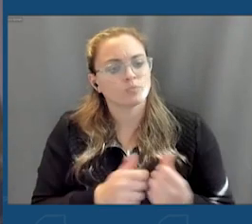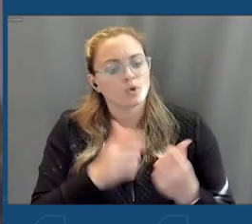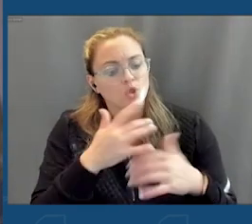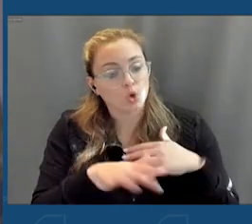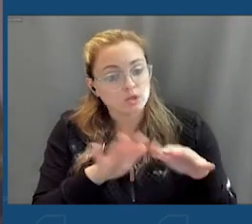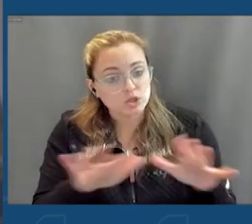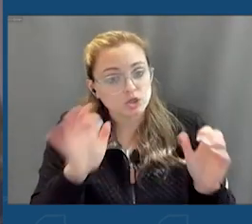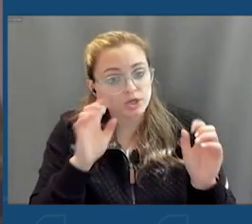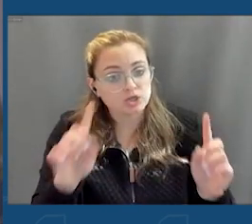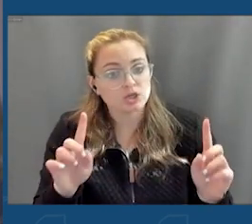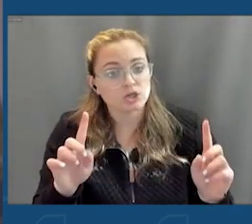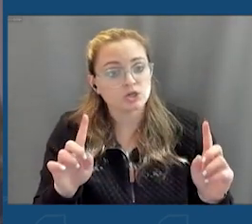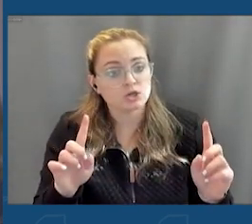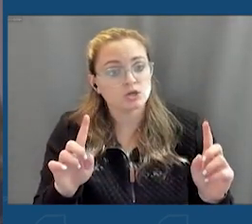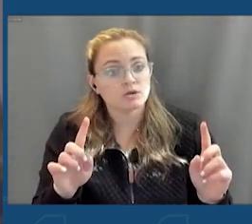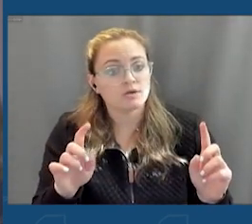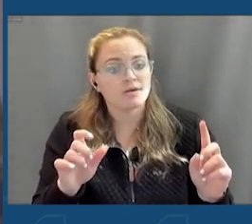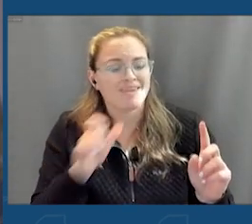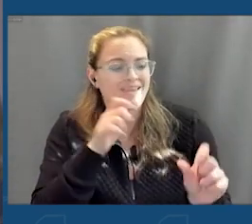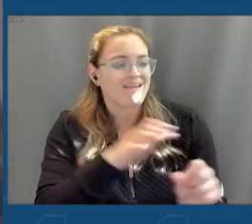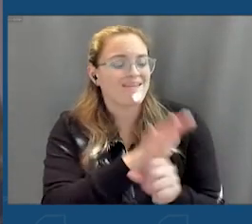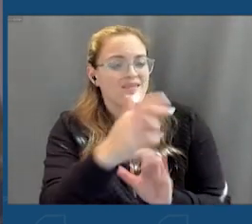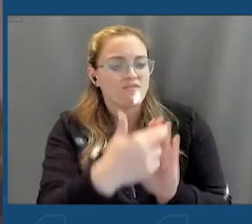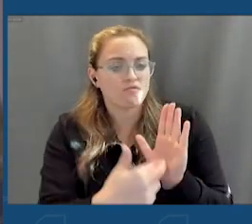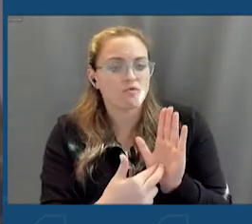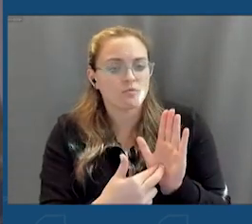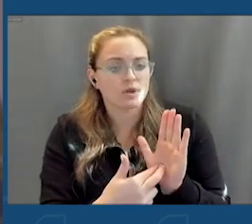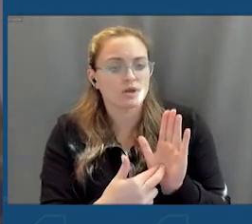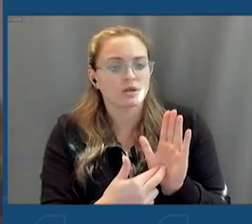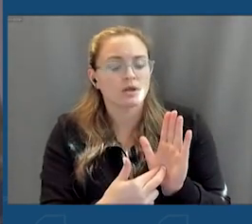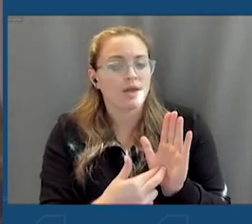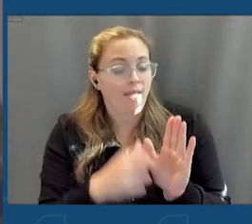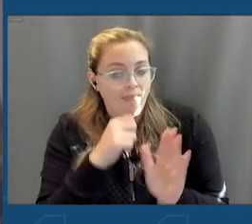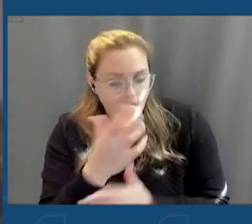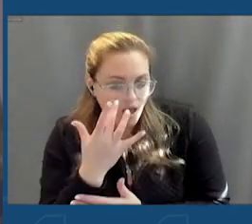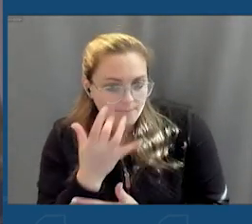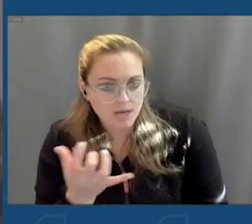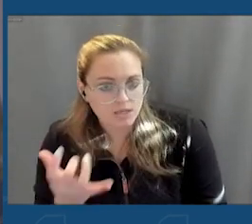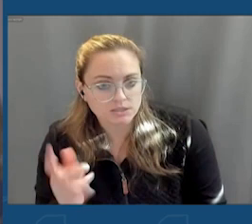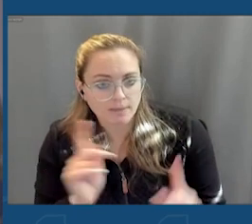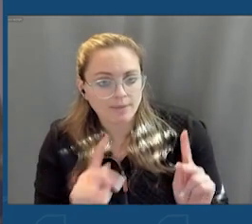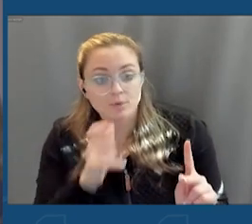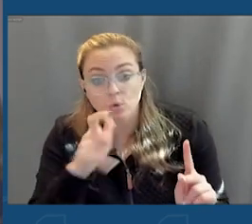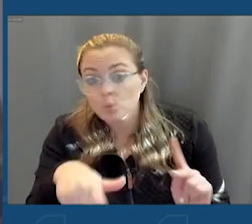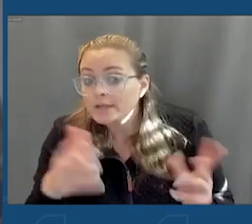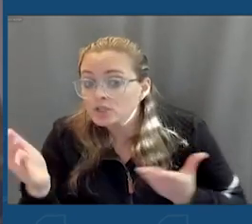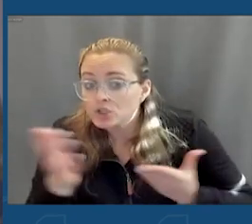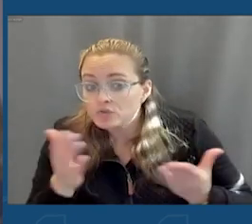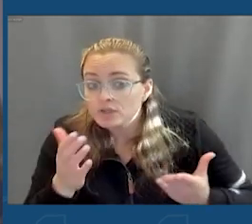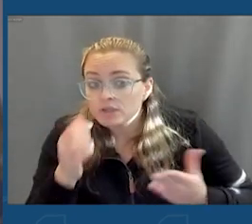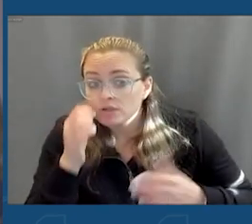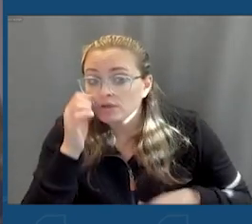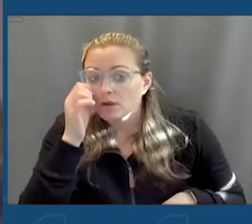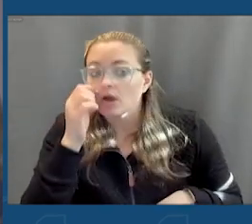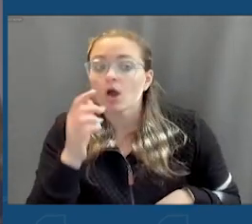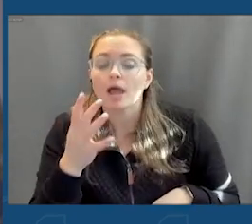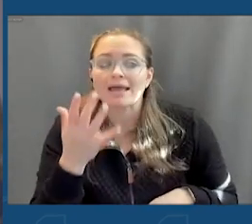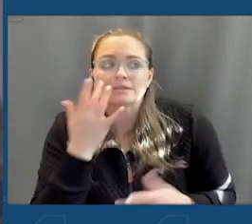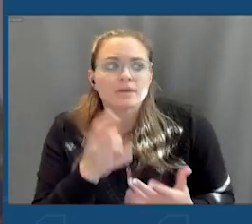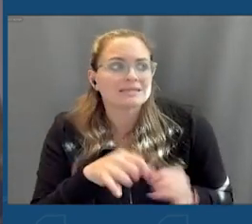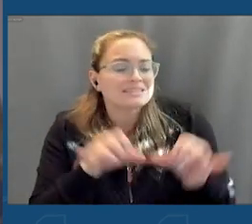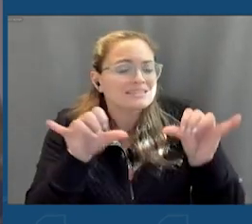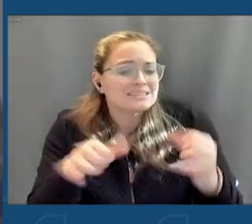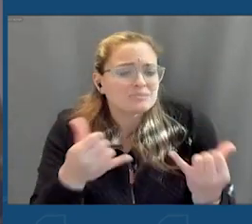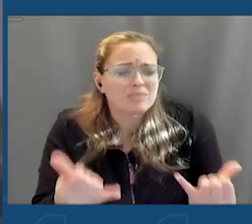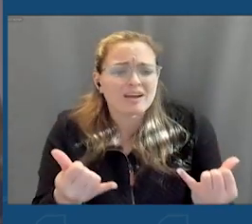education is under-enrollment. And we're not under-enrolled because people don't need services. We're under-enrolled because the system right now